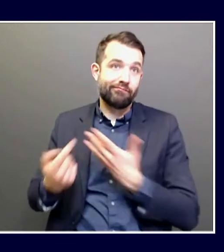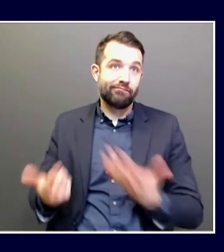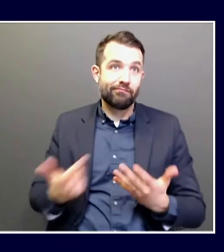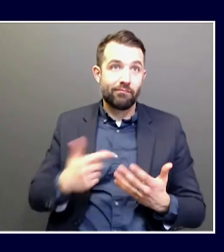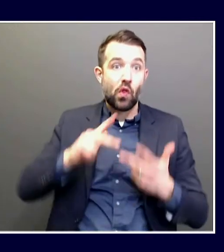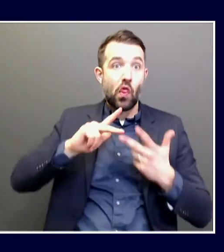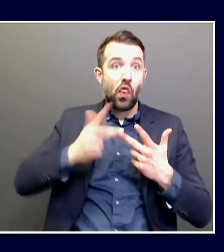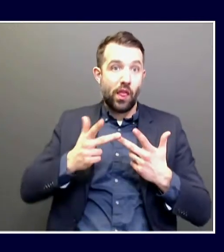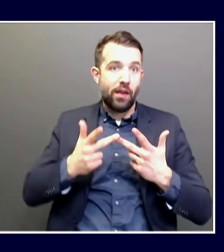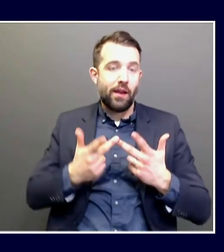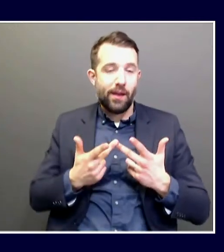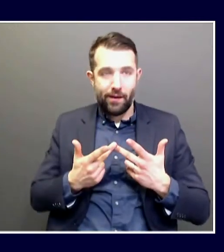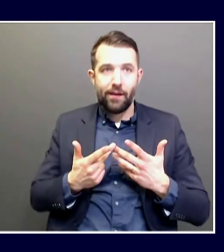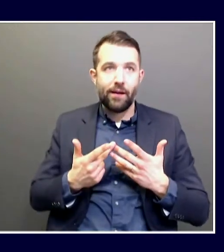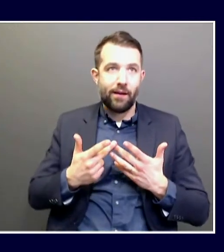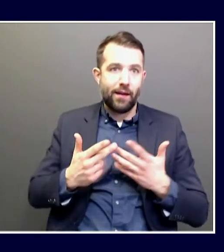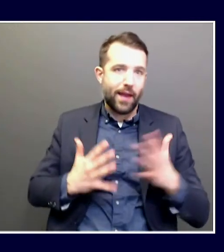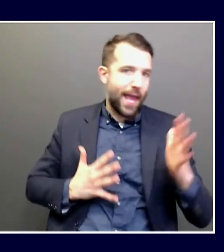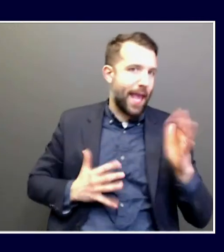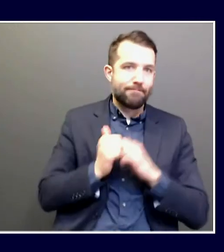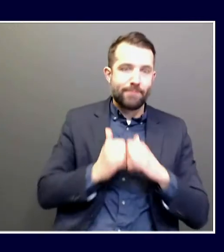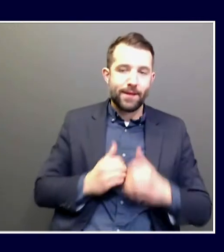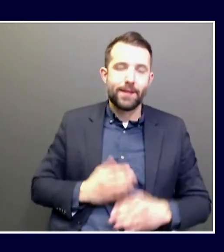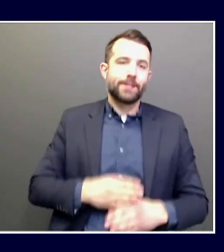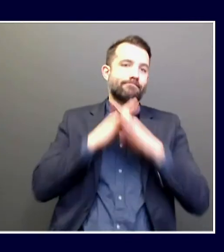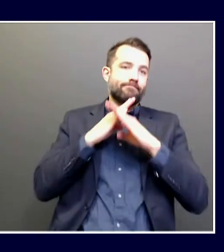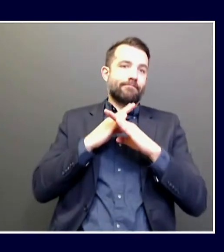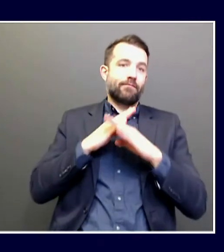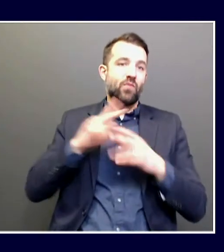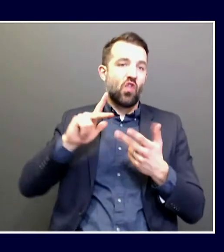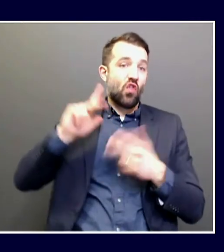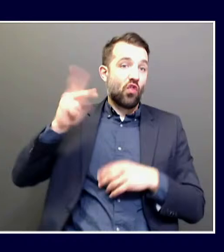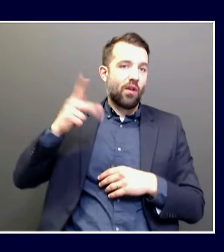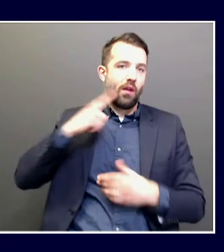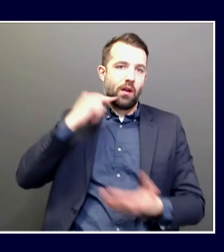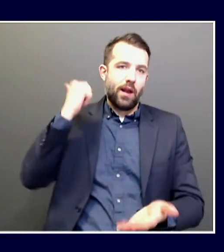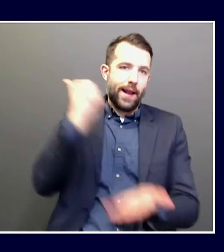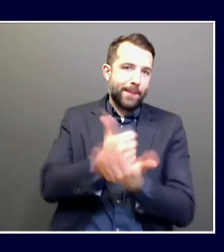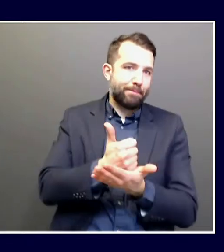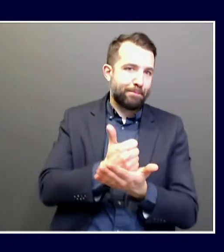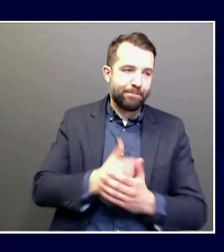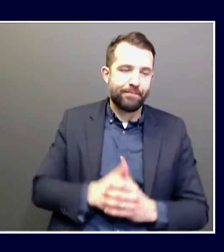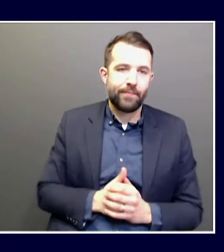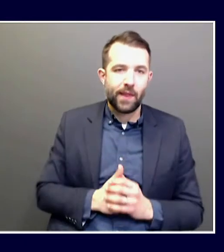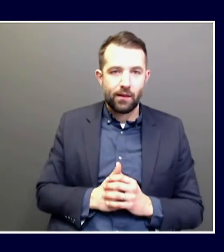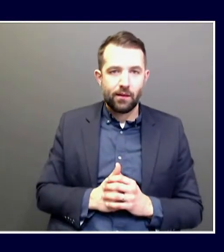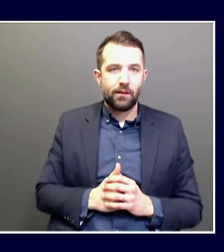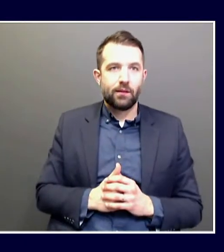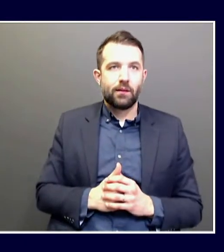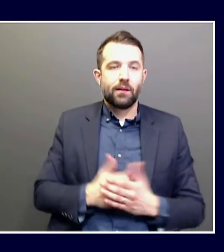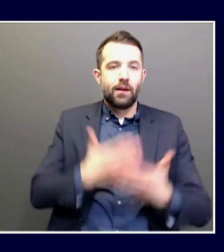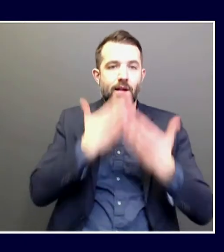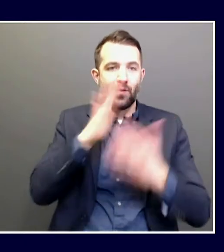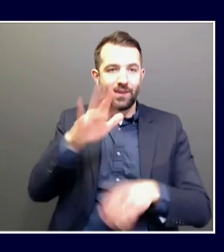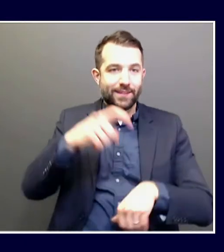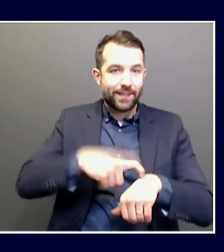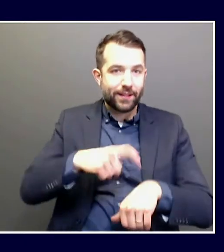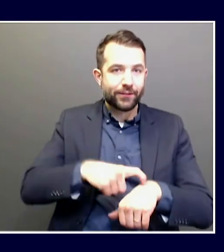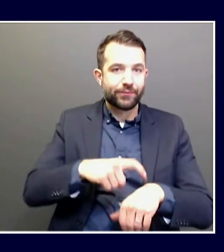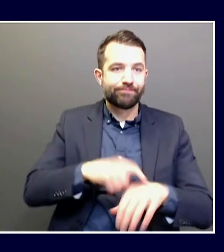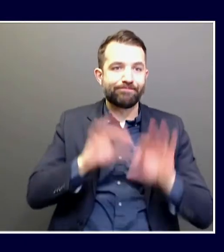to date is really the best protection on top of having had COVID previously. Thank you both for your time and patience. Yep. Thanks,